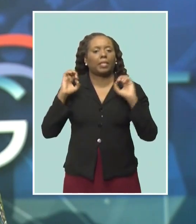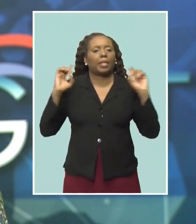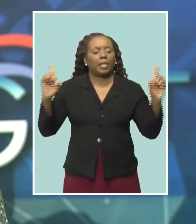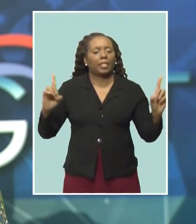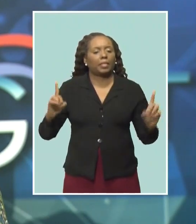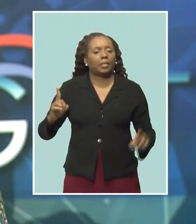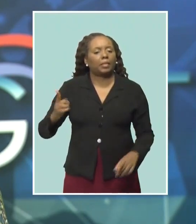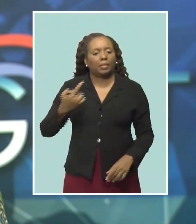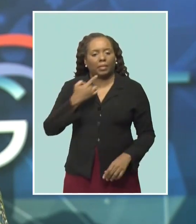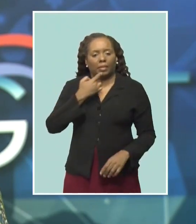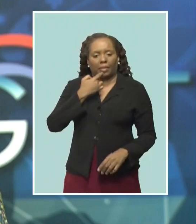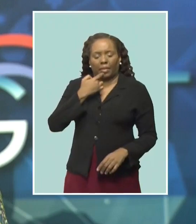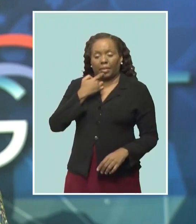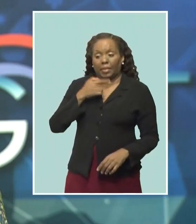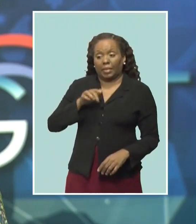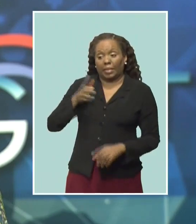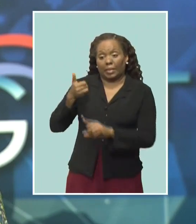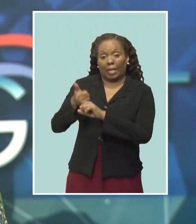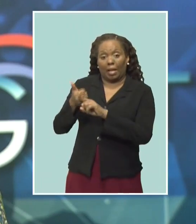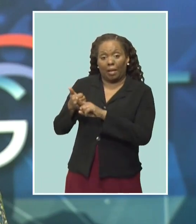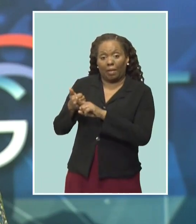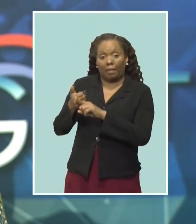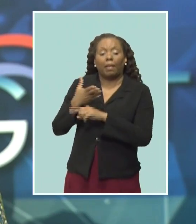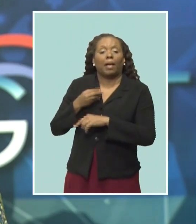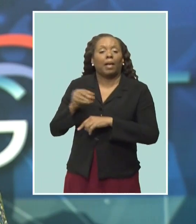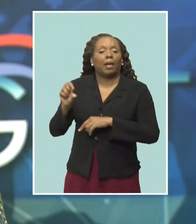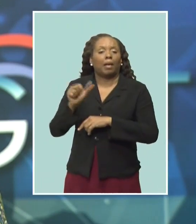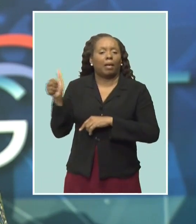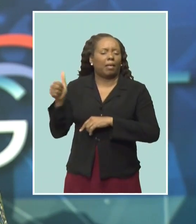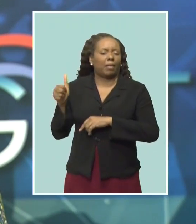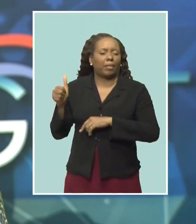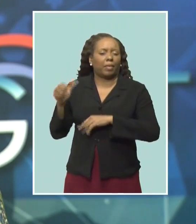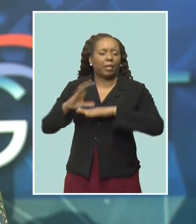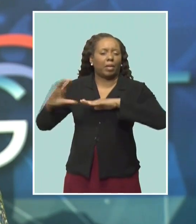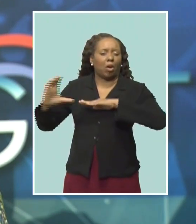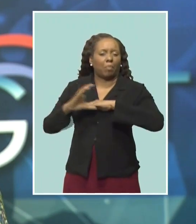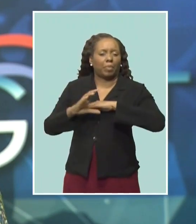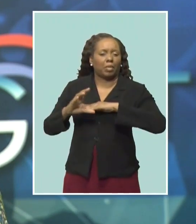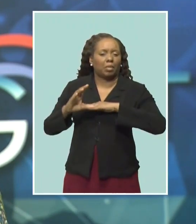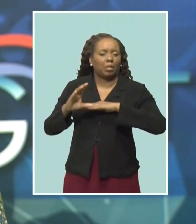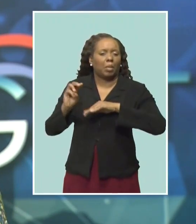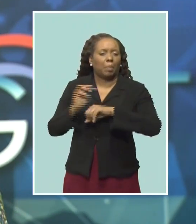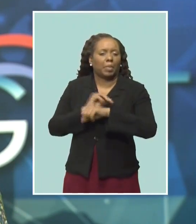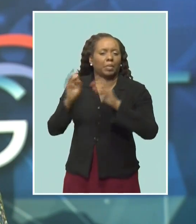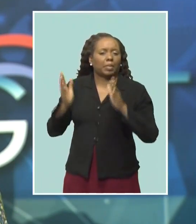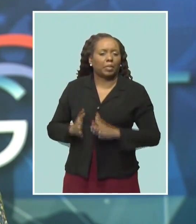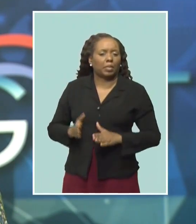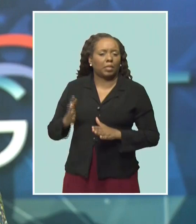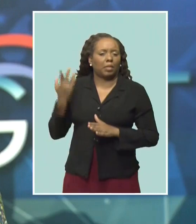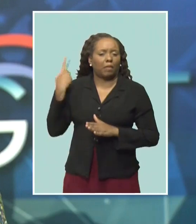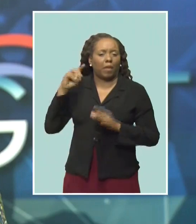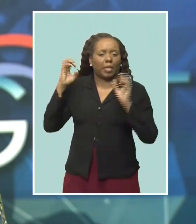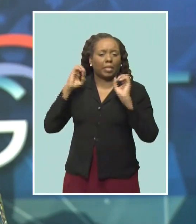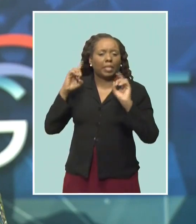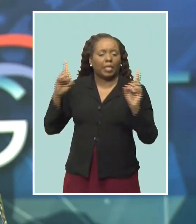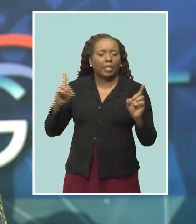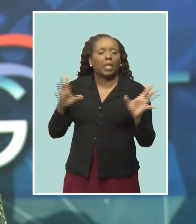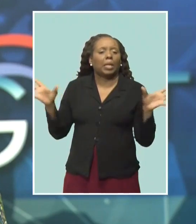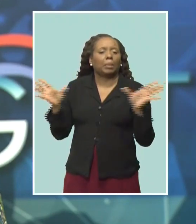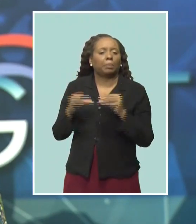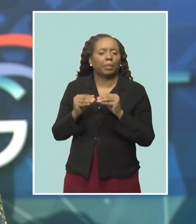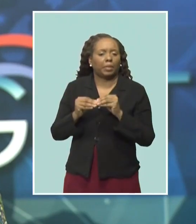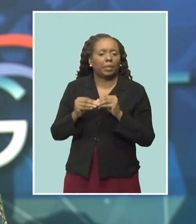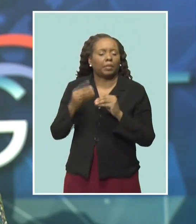McConney. She is among regional ministers of education in Trinidad and Tobago for the 4th Ministerial Summit of the Caribbean